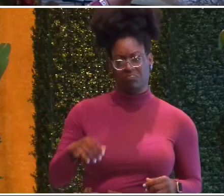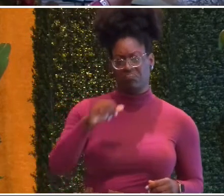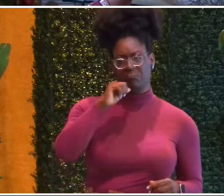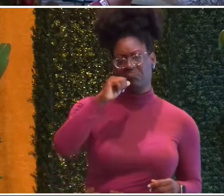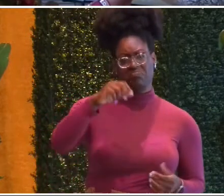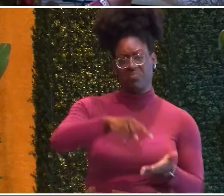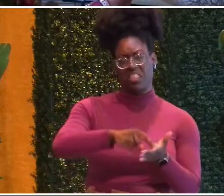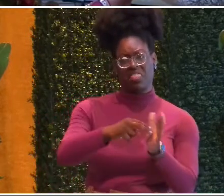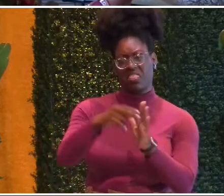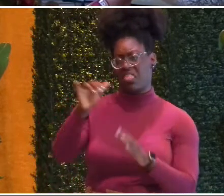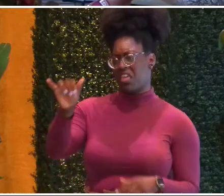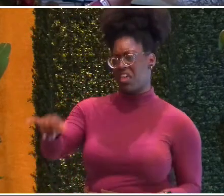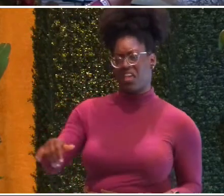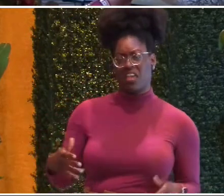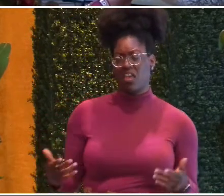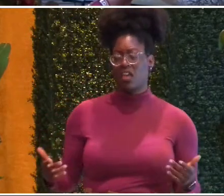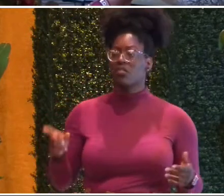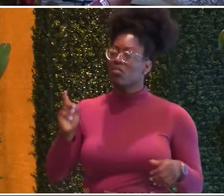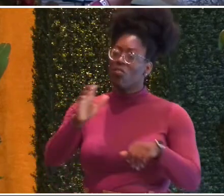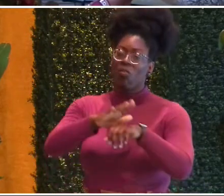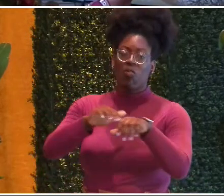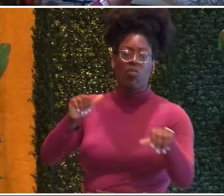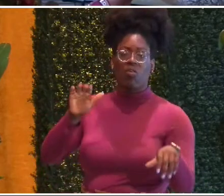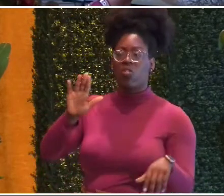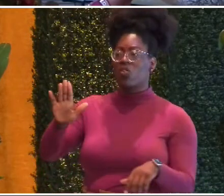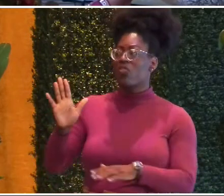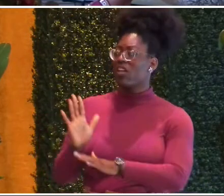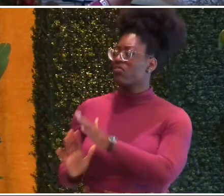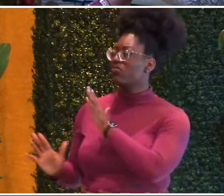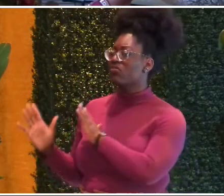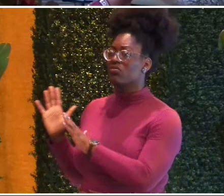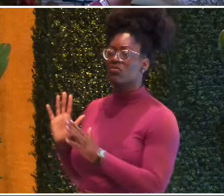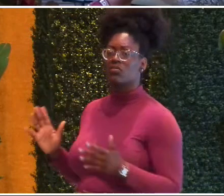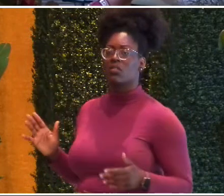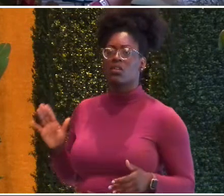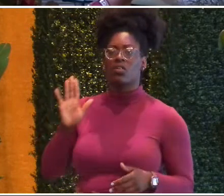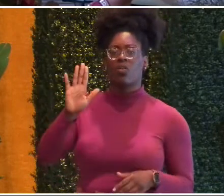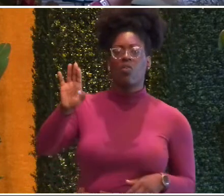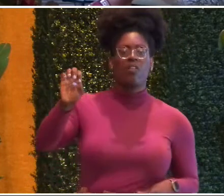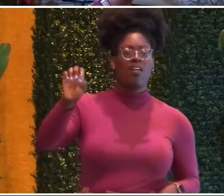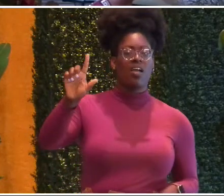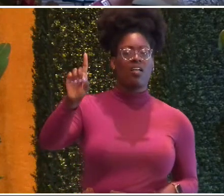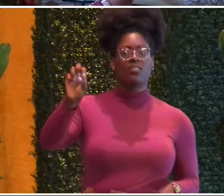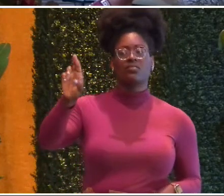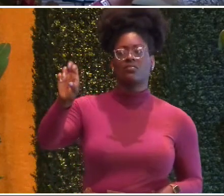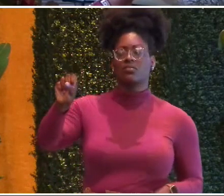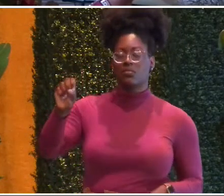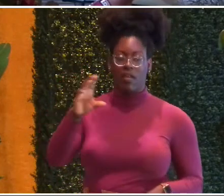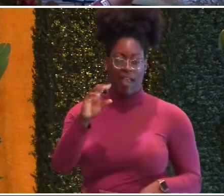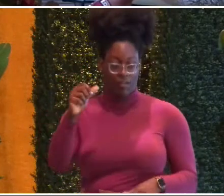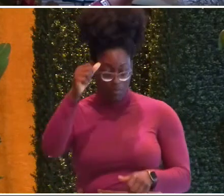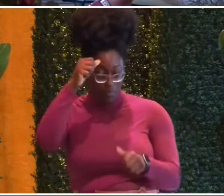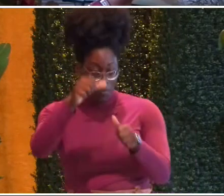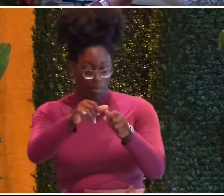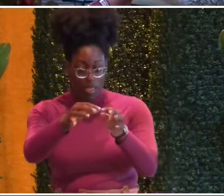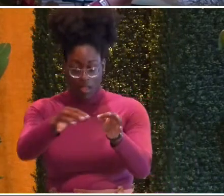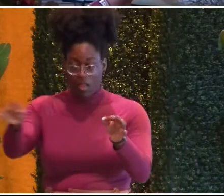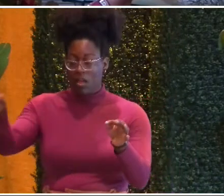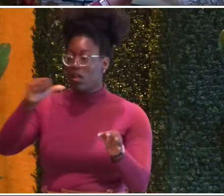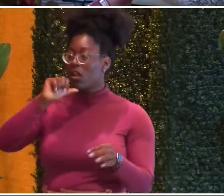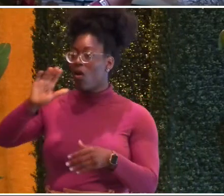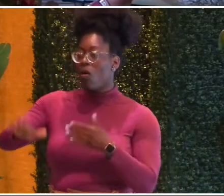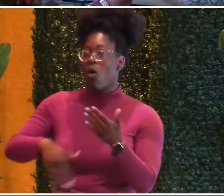the ancestors, the elders, the whoever, but I also want you to understand, just like we say, not all skin folk are kinfolk.